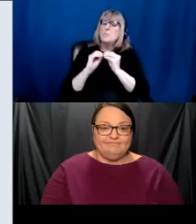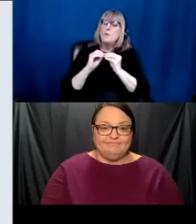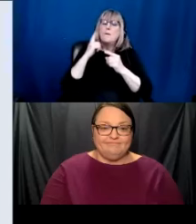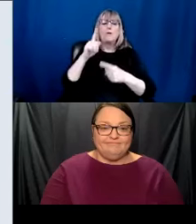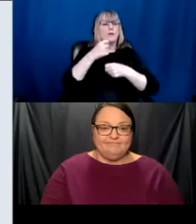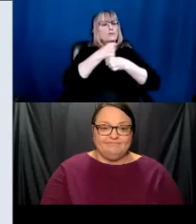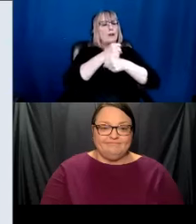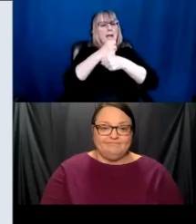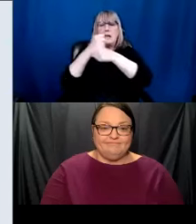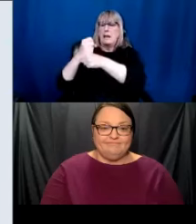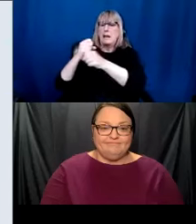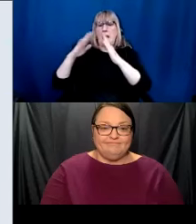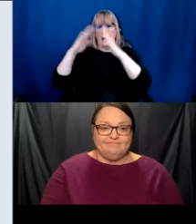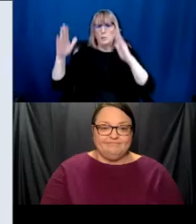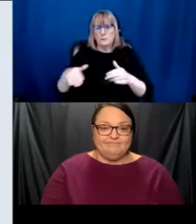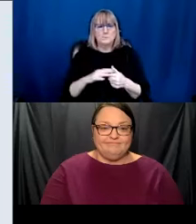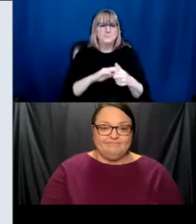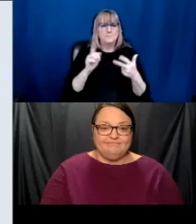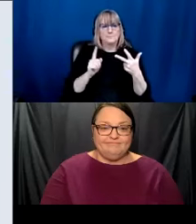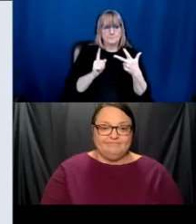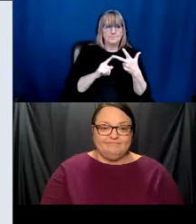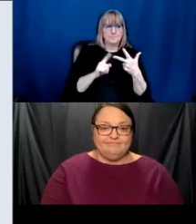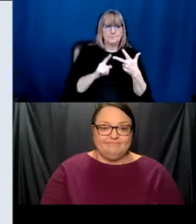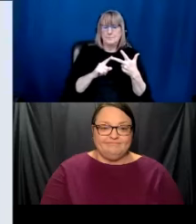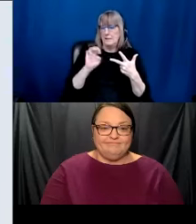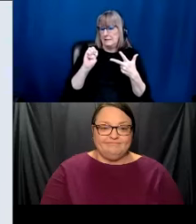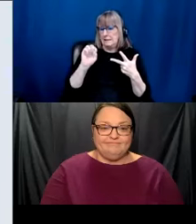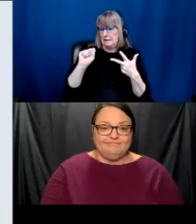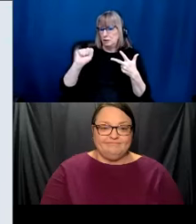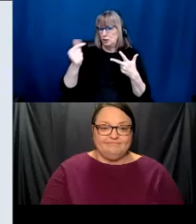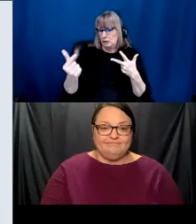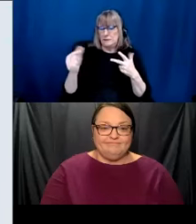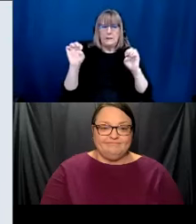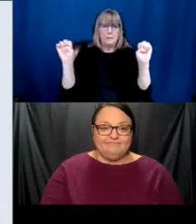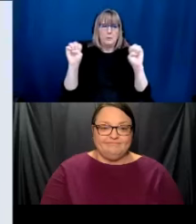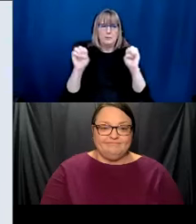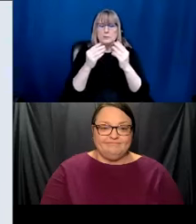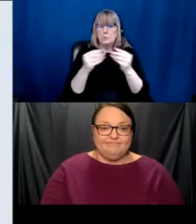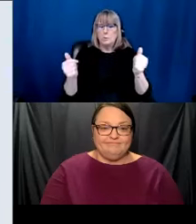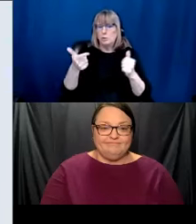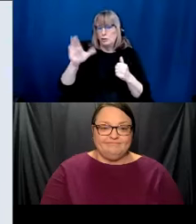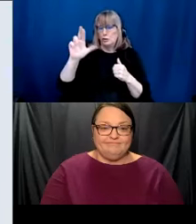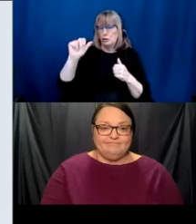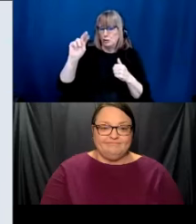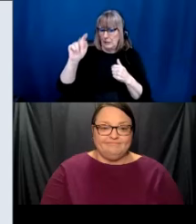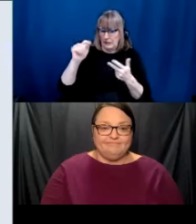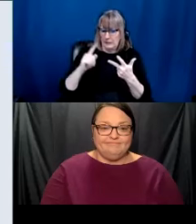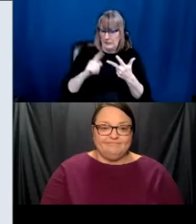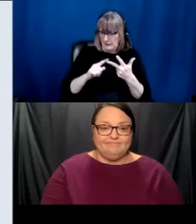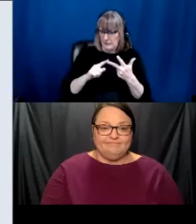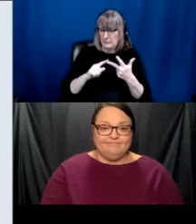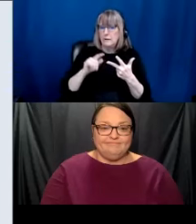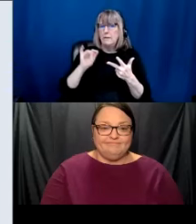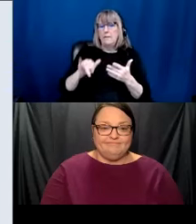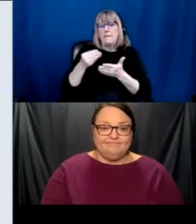housing. Luego es Finally, el ESG, Emergency Solutions grant Finalmente, is funding that is